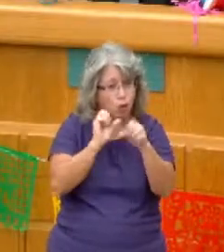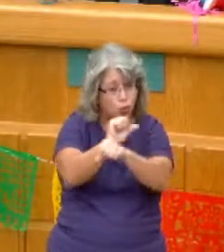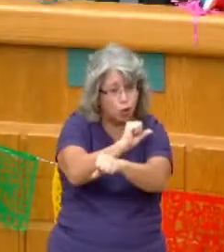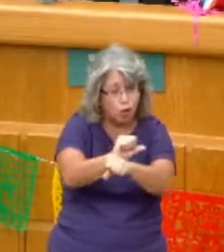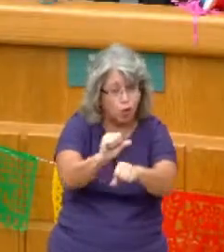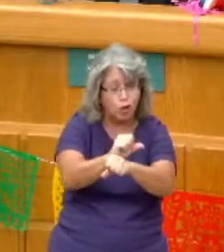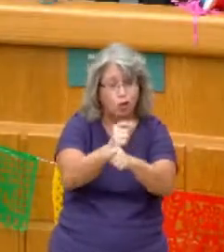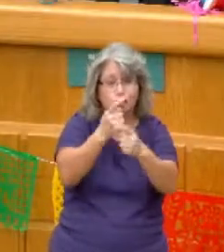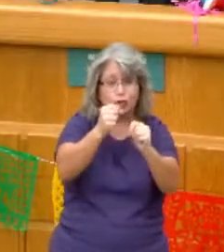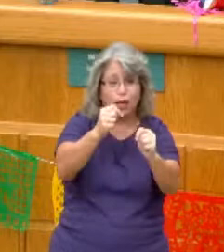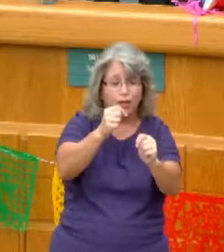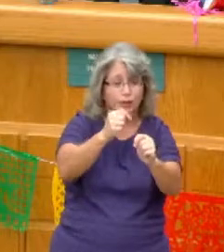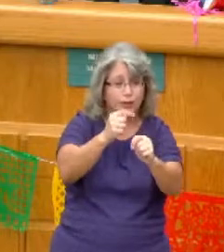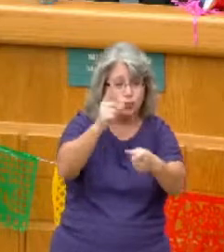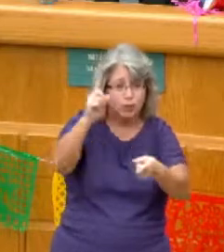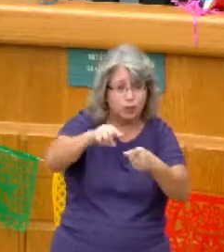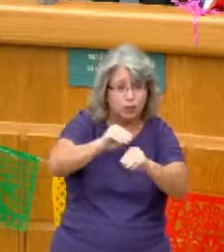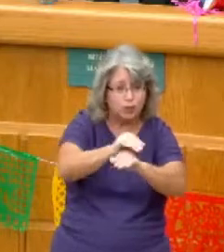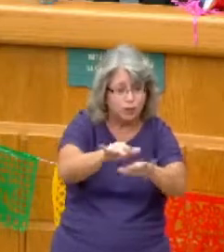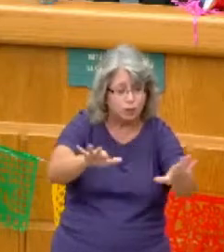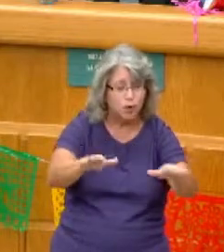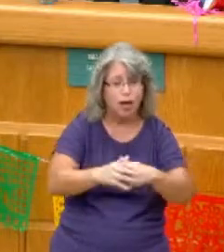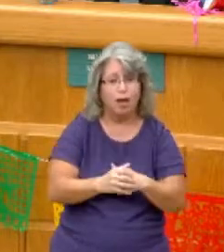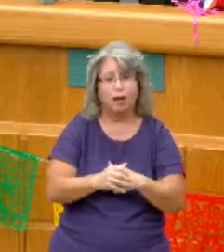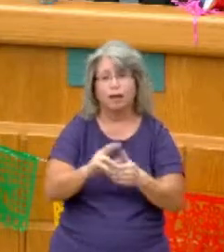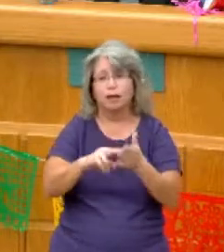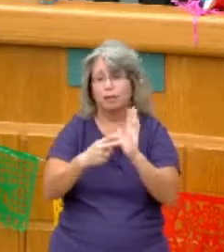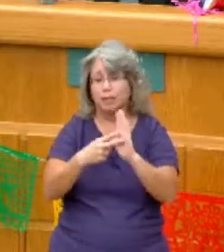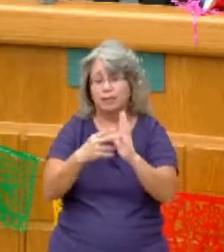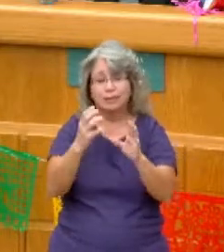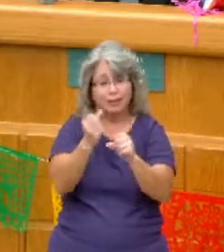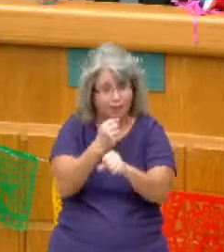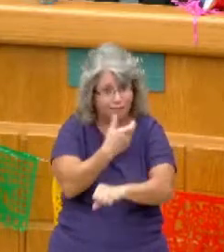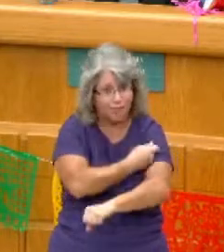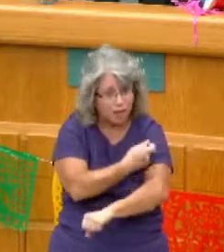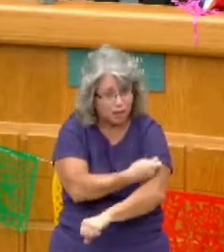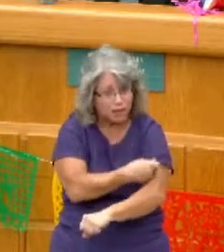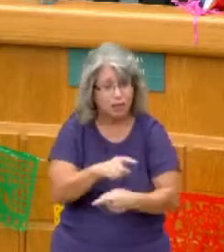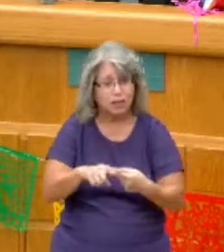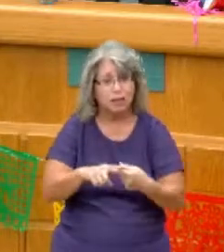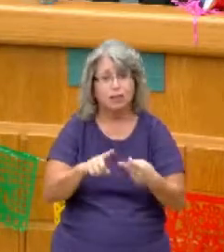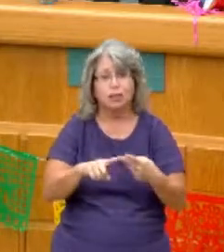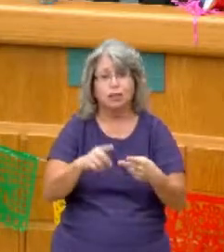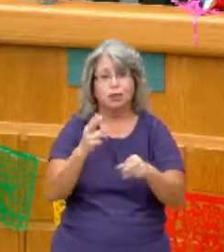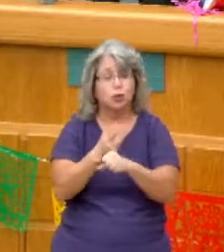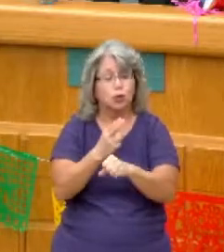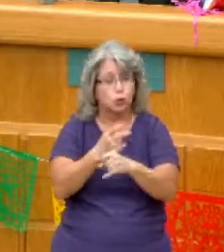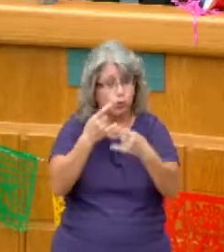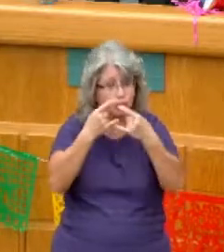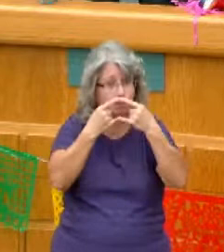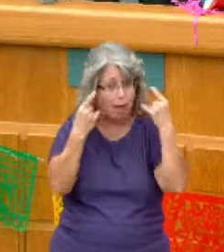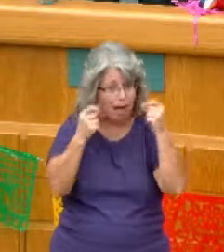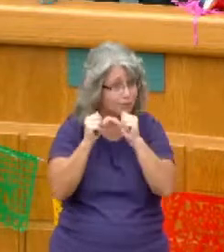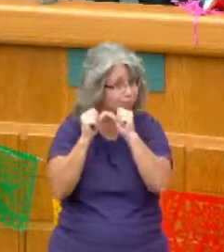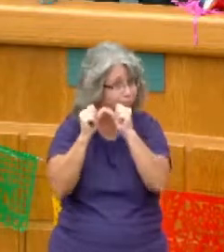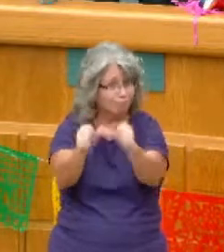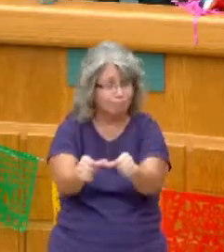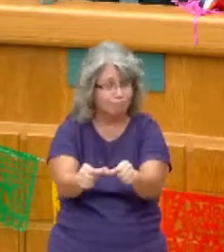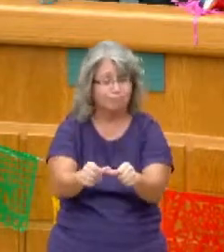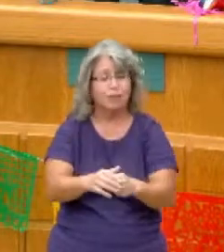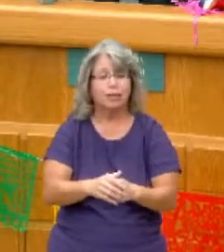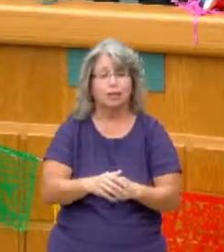aren't vaccinated get vaccinated. That means people that are wearing masks today wear them tomorrow. Will continue to decline at the